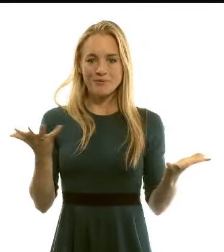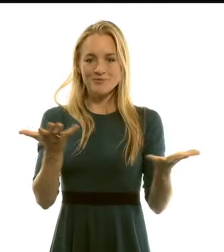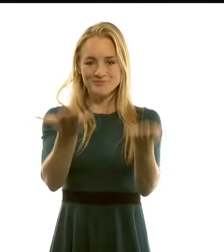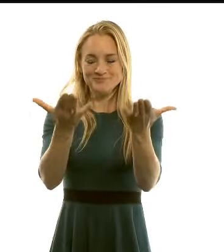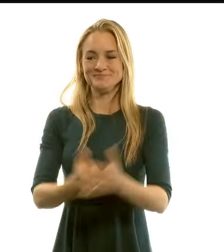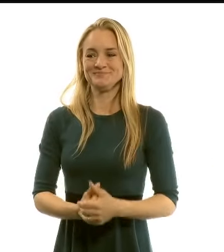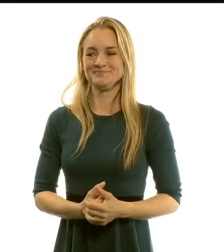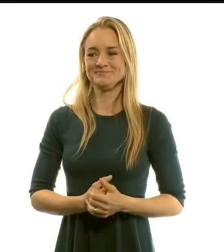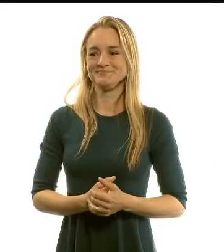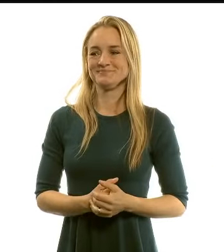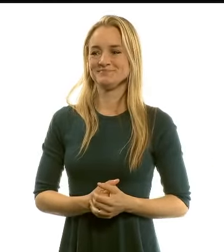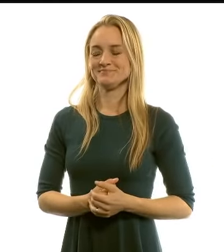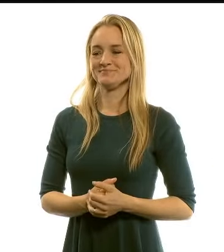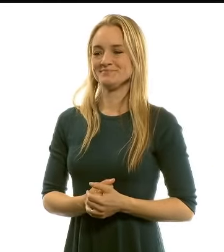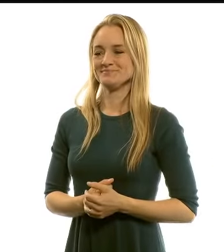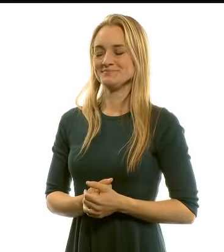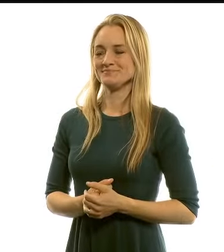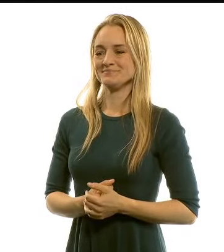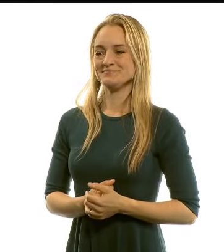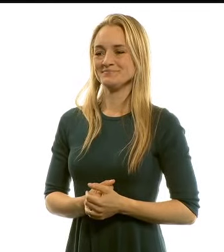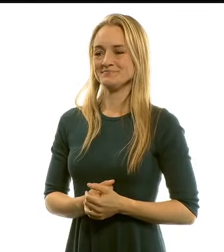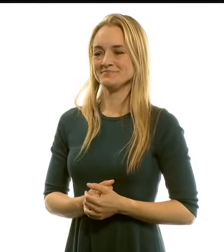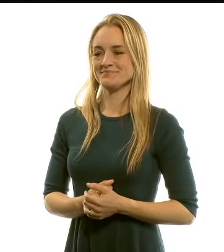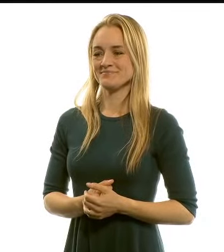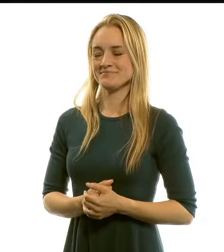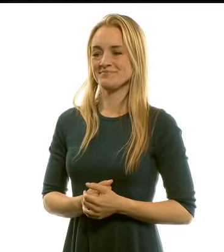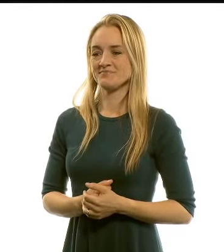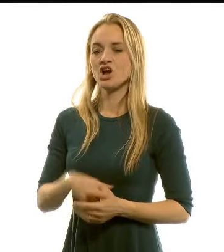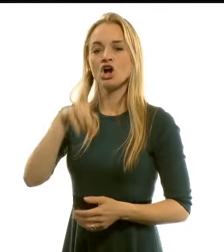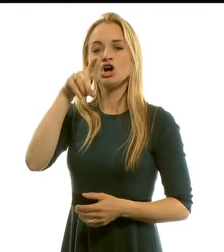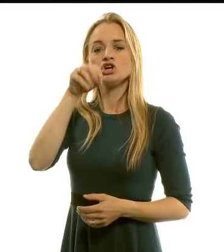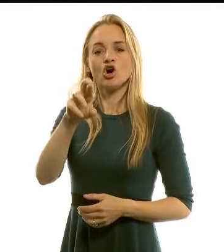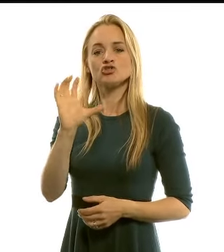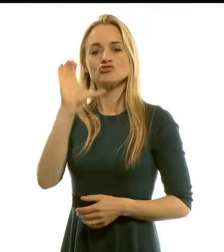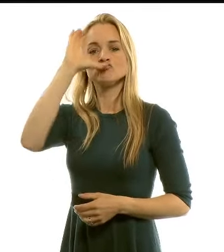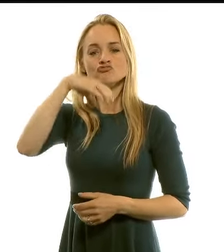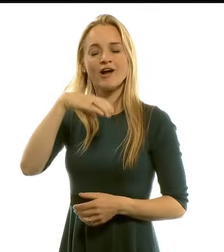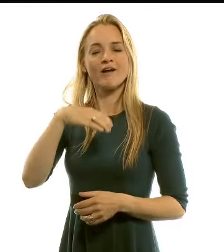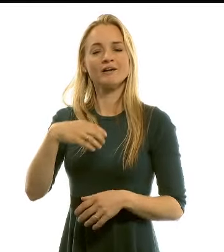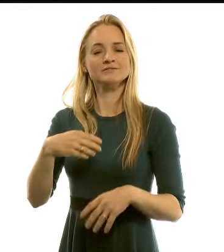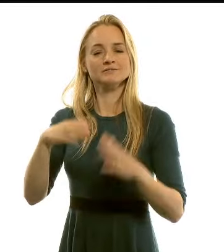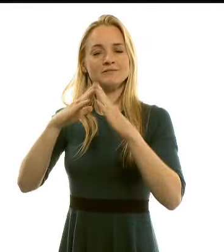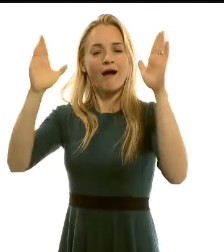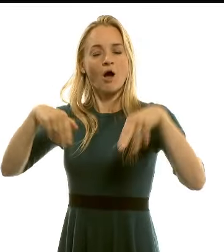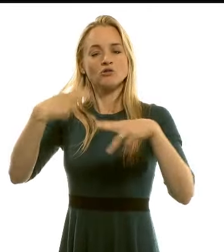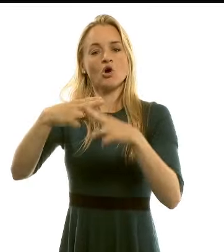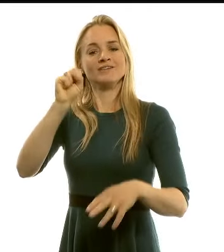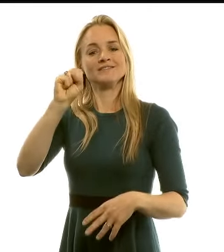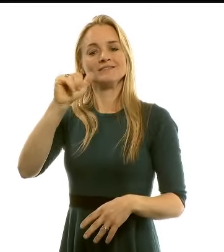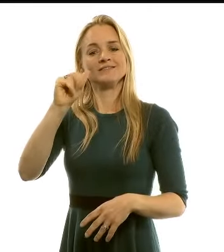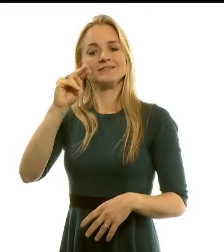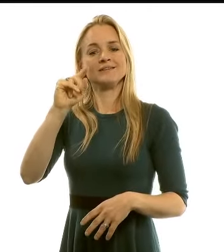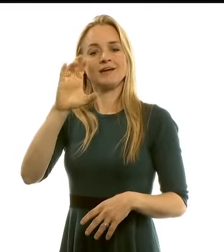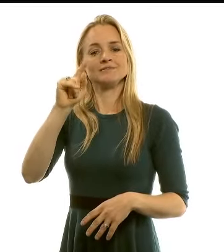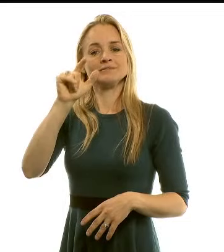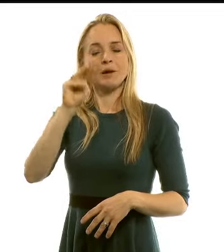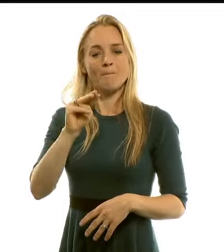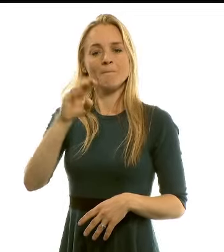Oh, yeah! Look at this. There it is. So, behold, Doctor Strange's Sanctum Sanctorum. Wow. Can you show us around